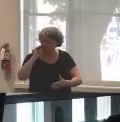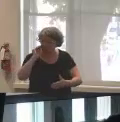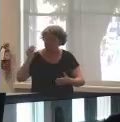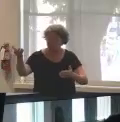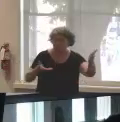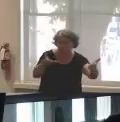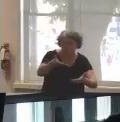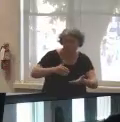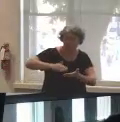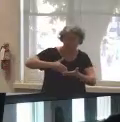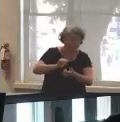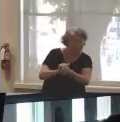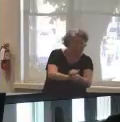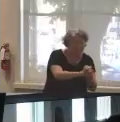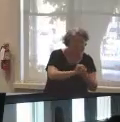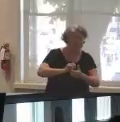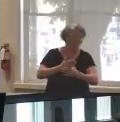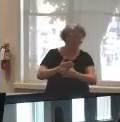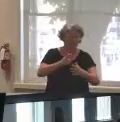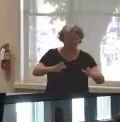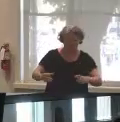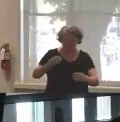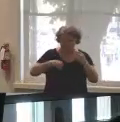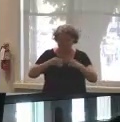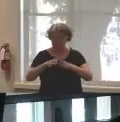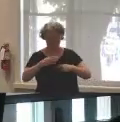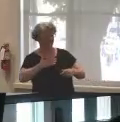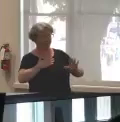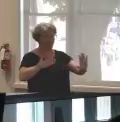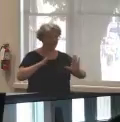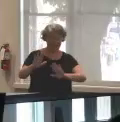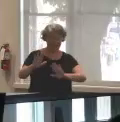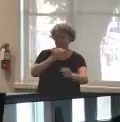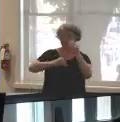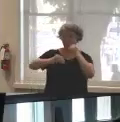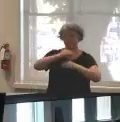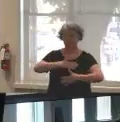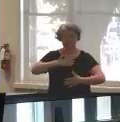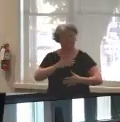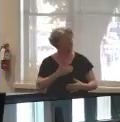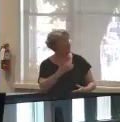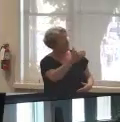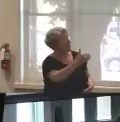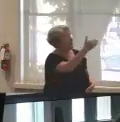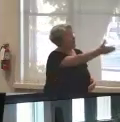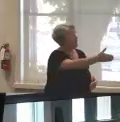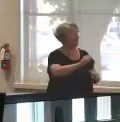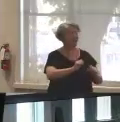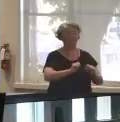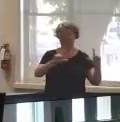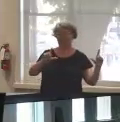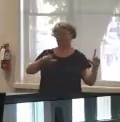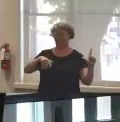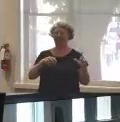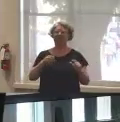country. We cook together and we share community and share our cultures that way. And to the complete right, it's not in the slides yet, but I'm gonna give you all